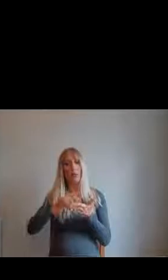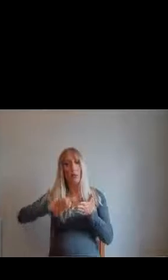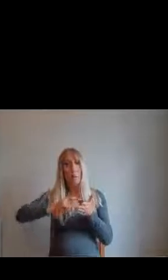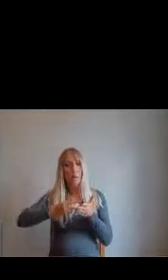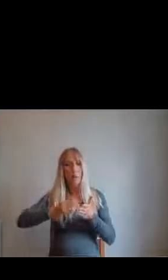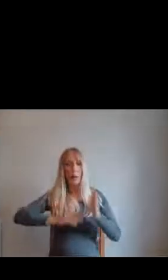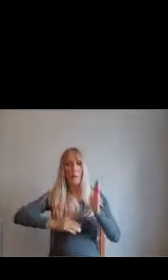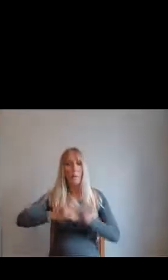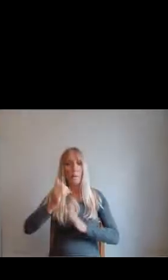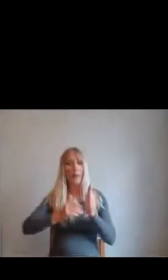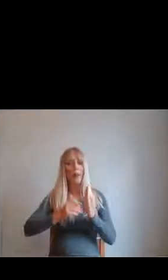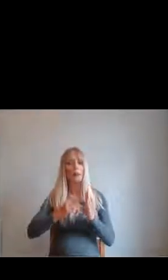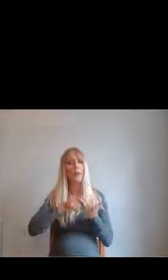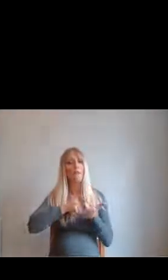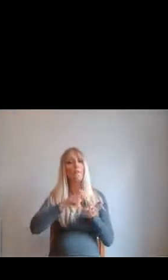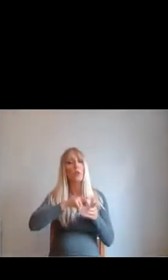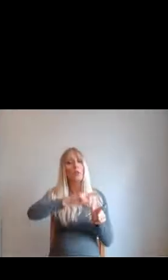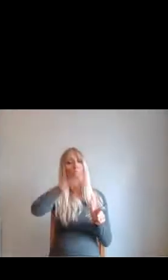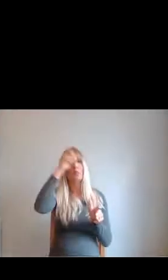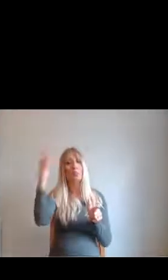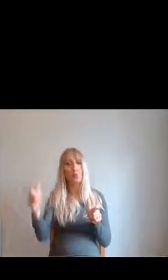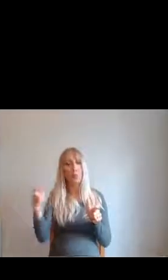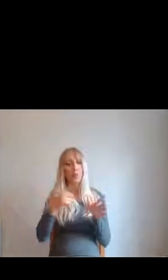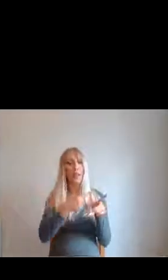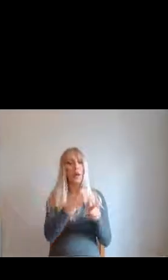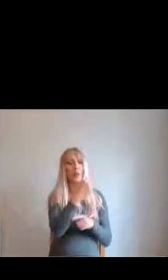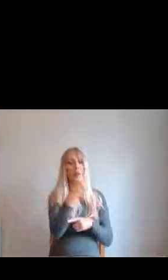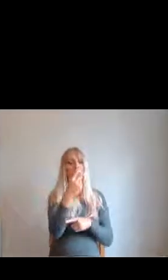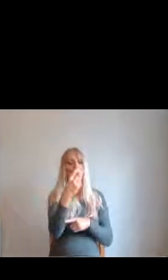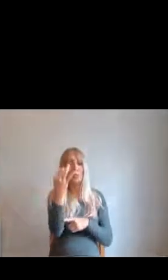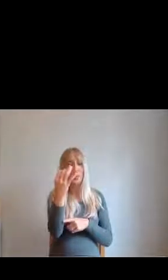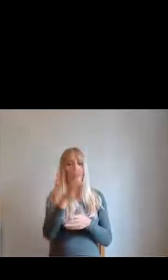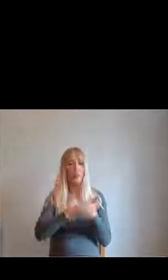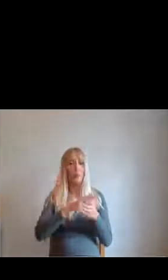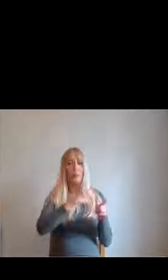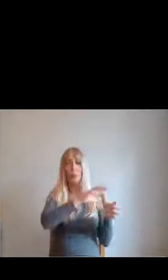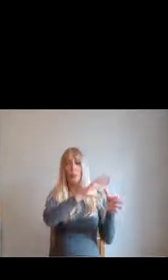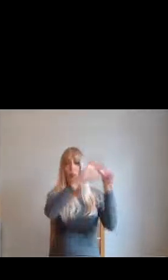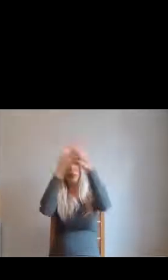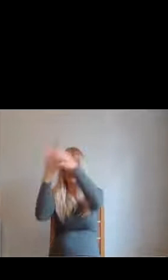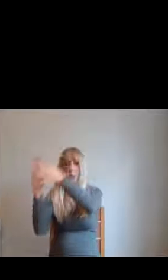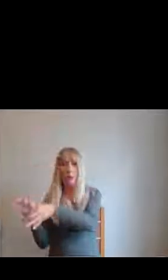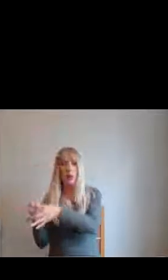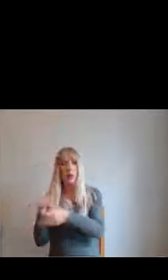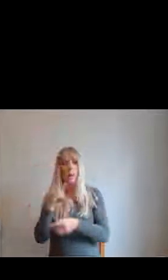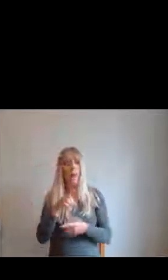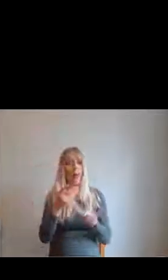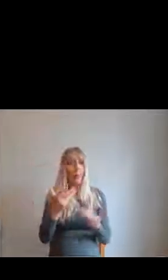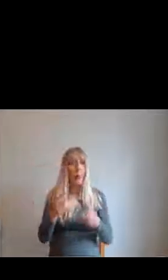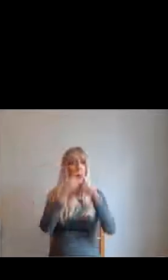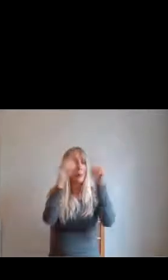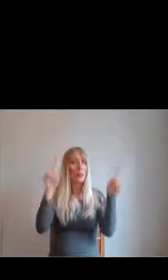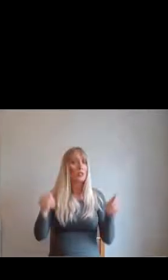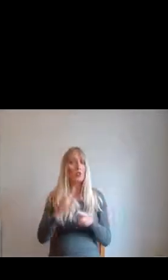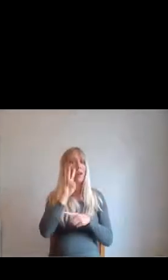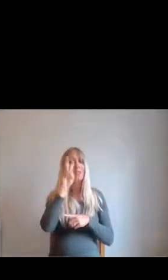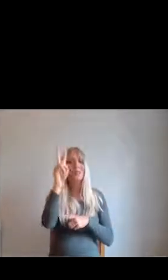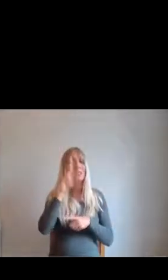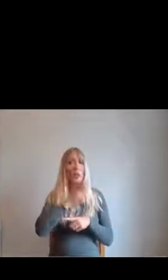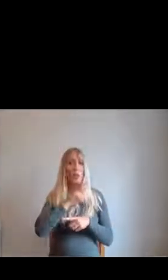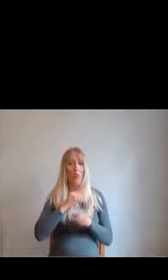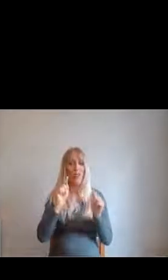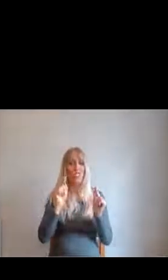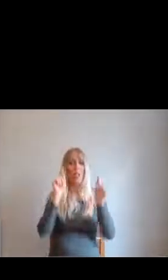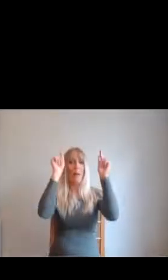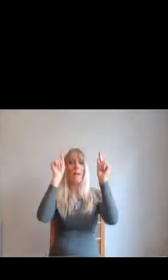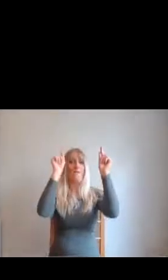the A127 to link the existing routes. Unfortunately, the footbridge is just out of frame on this image, but I'll point it out on